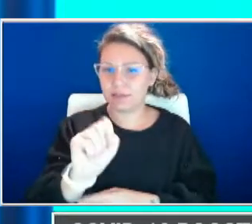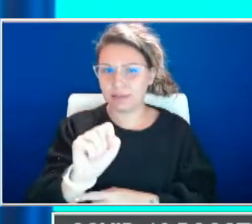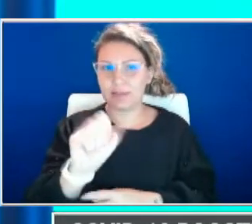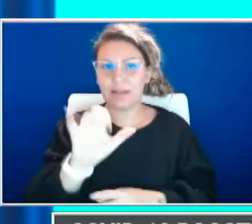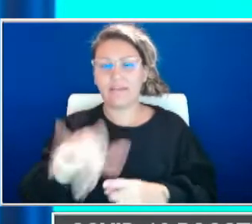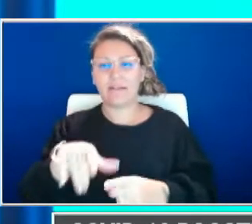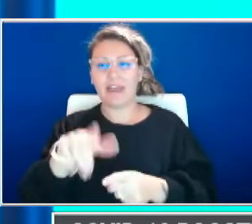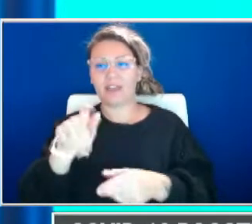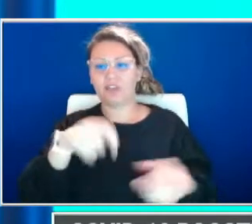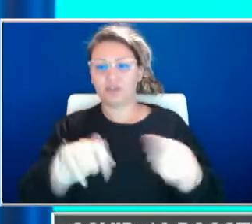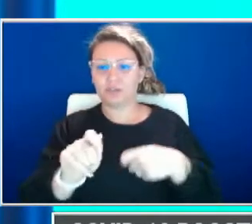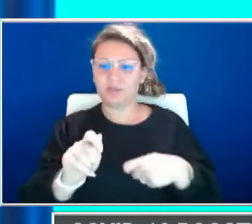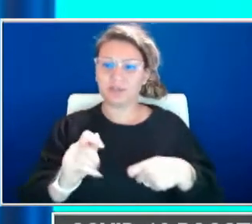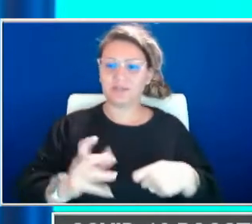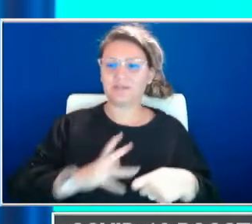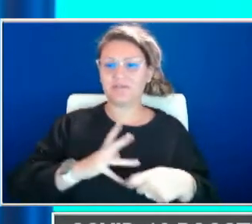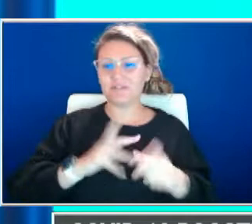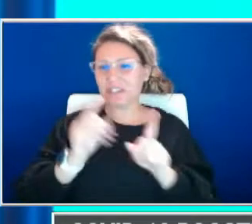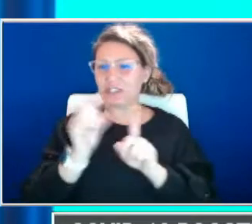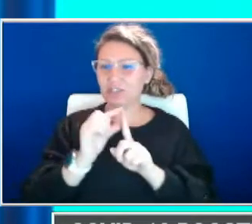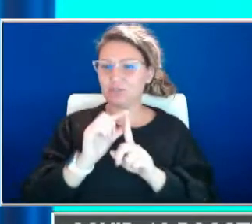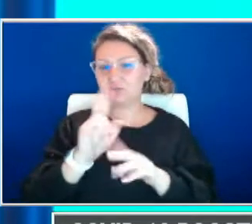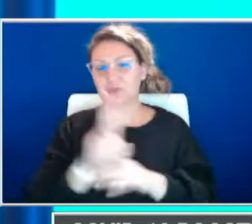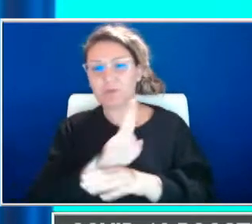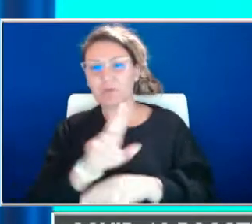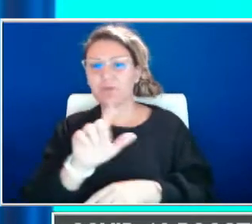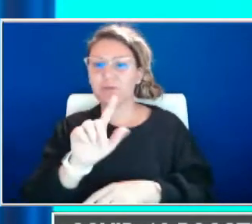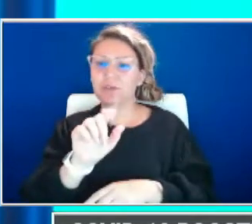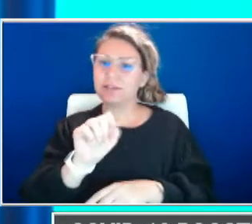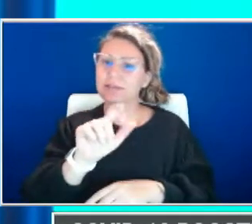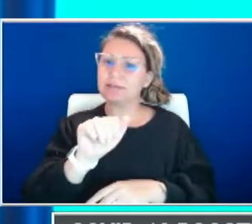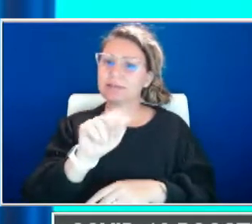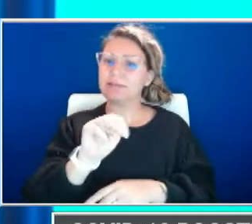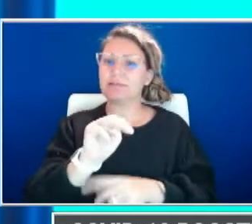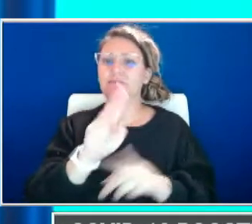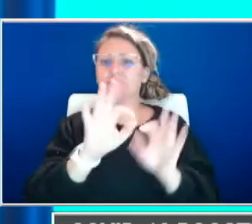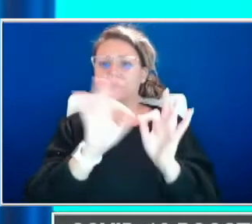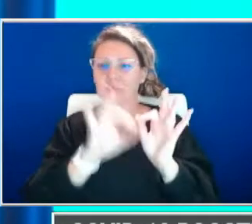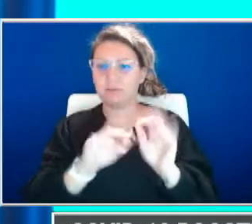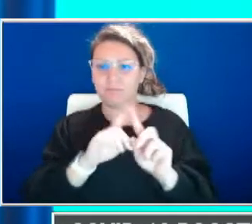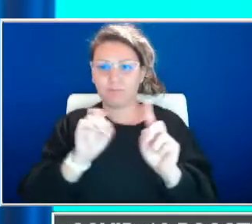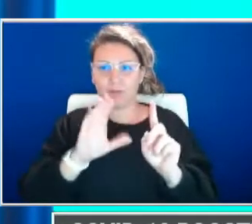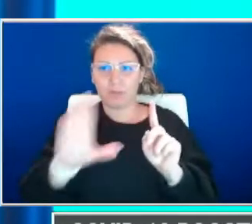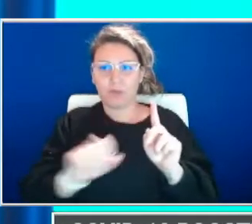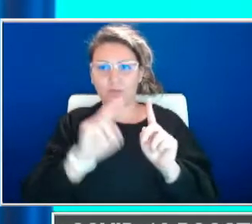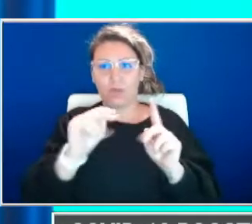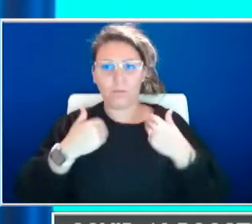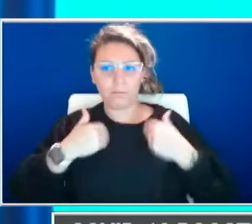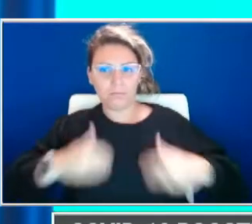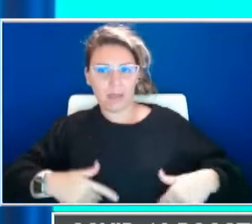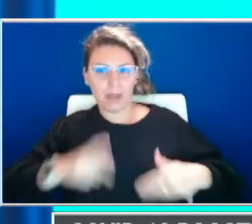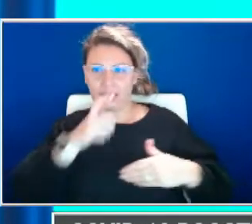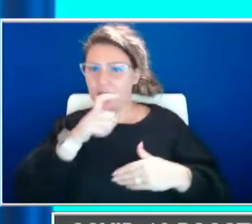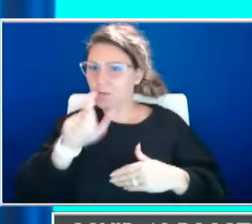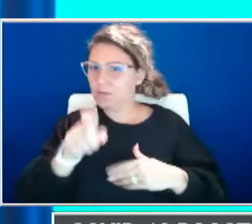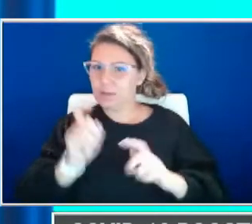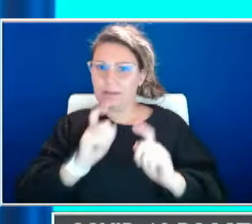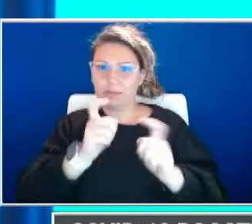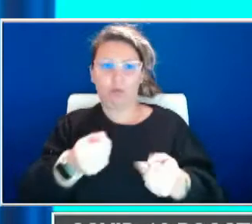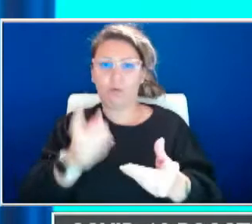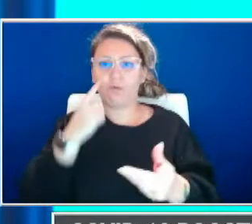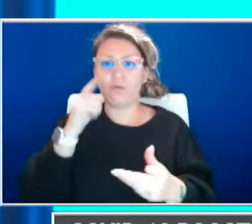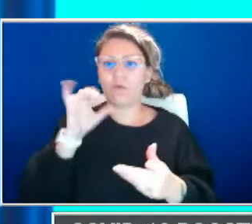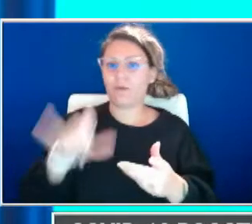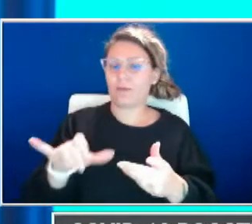is just a fancy term where we use stem cells from the patient's own body. So we don't need a donor for that, and that's